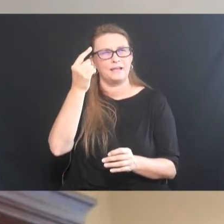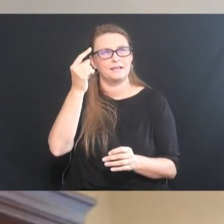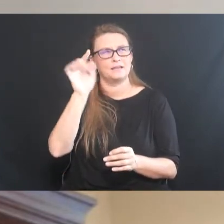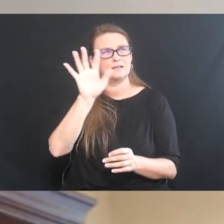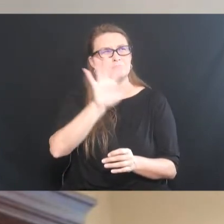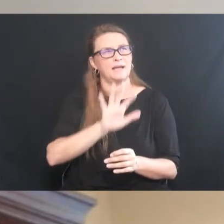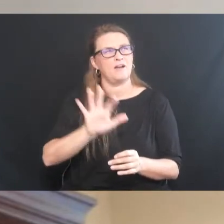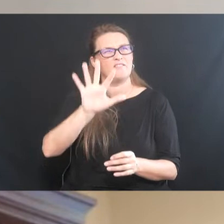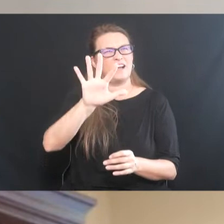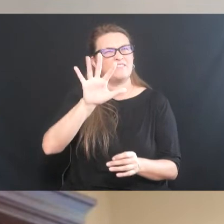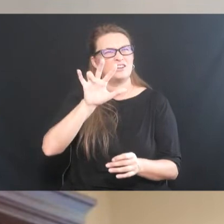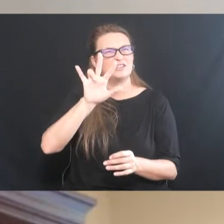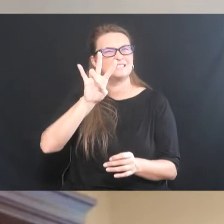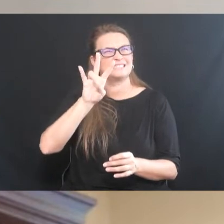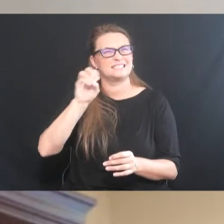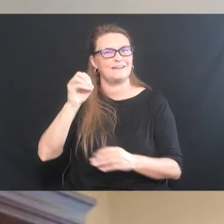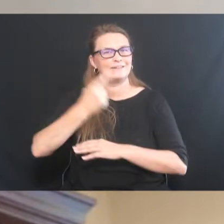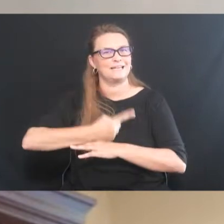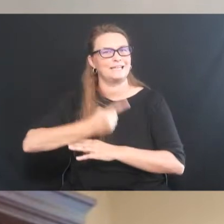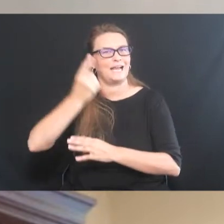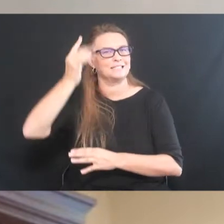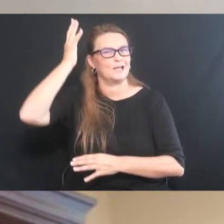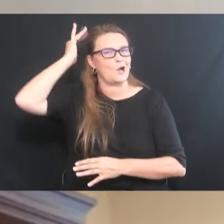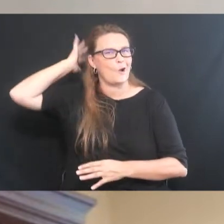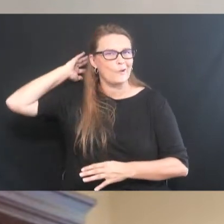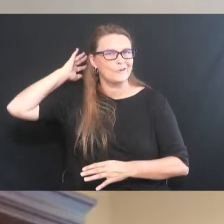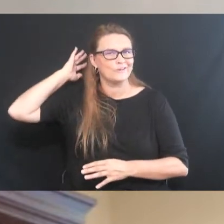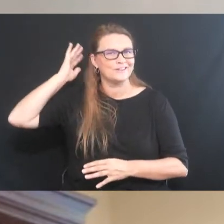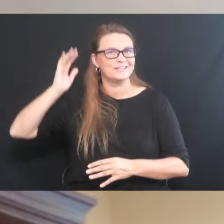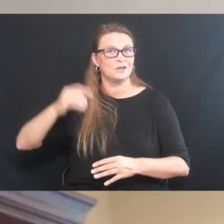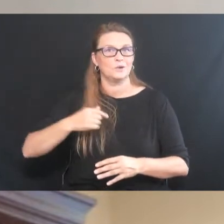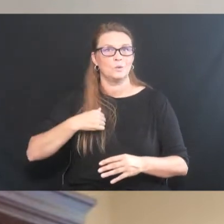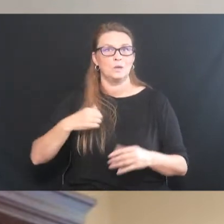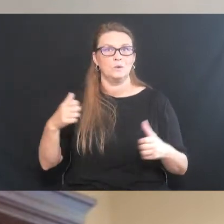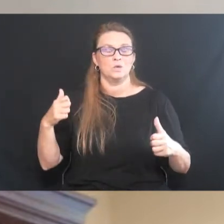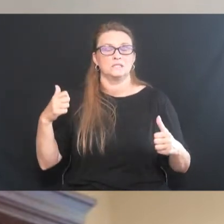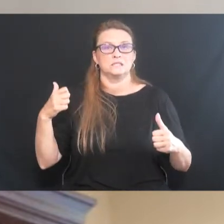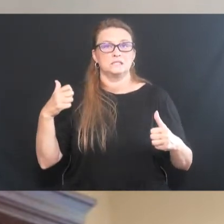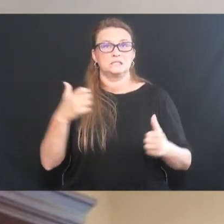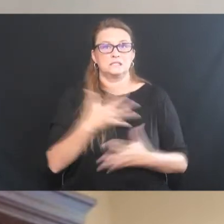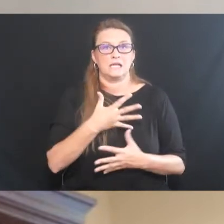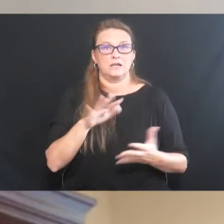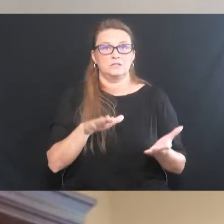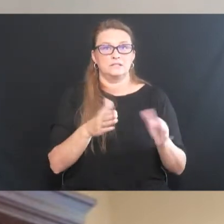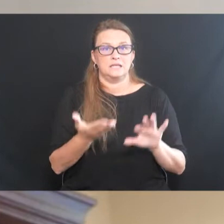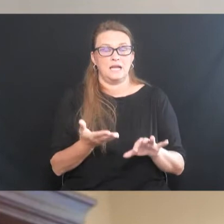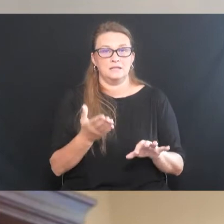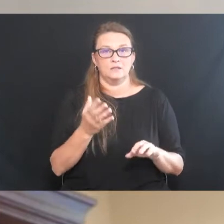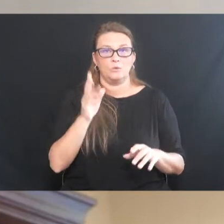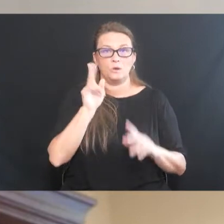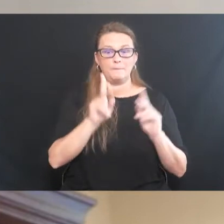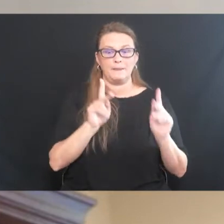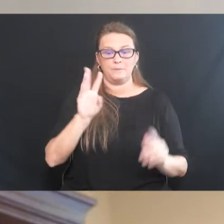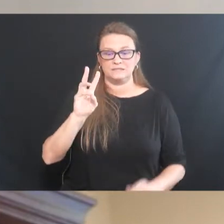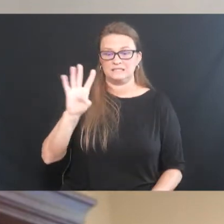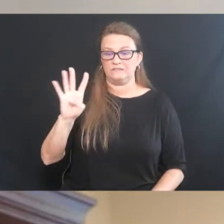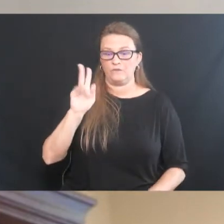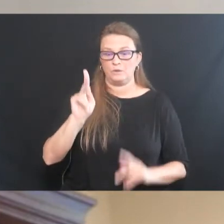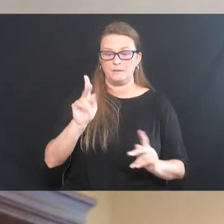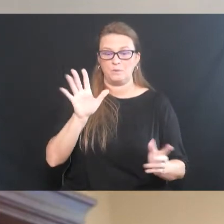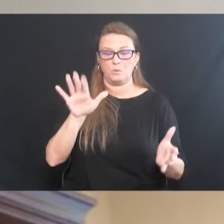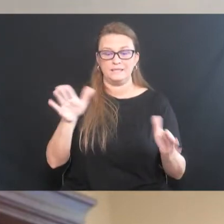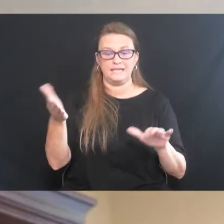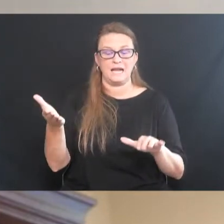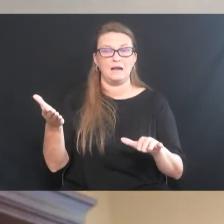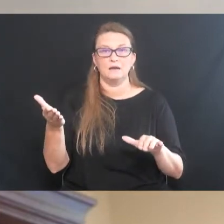570 plus days ago, when we were just scared to death that we would lose 64 West Virginians, when that was the